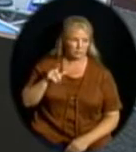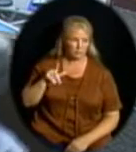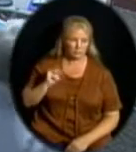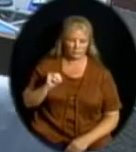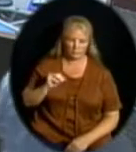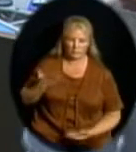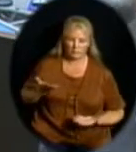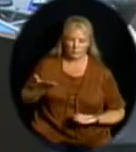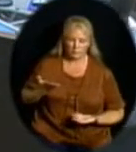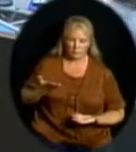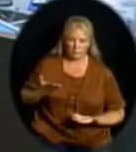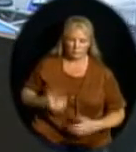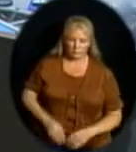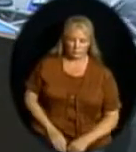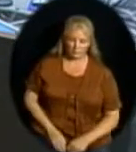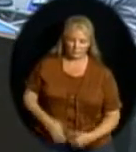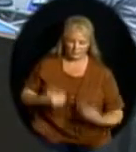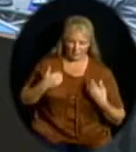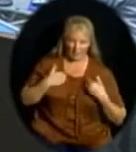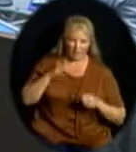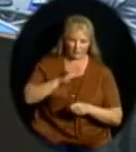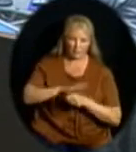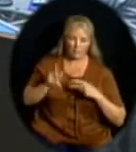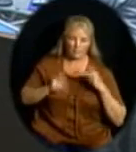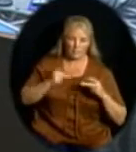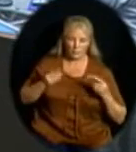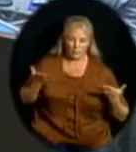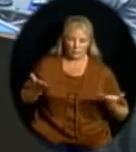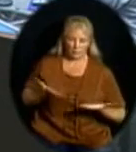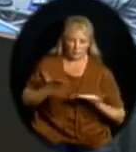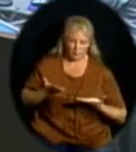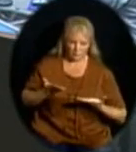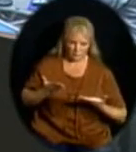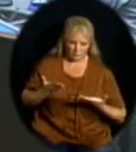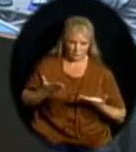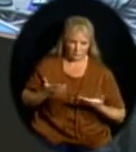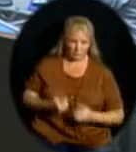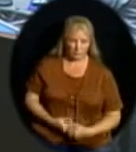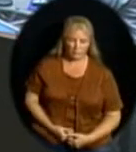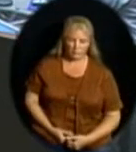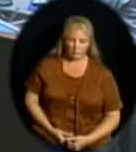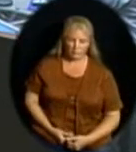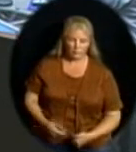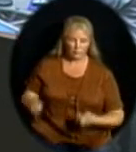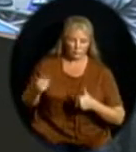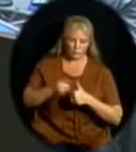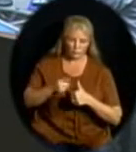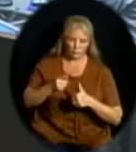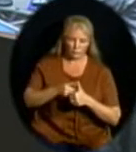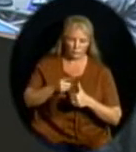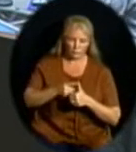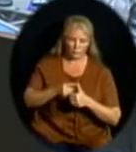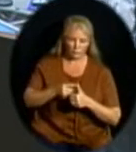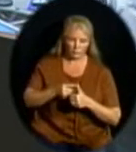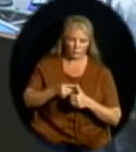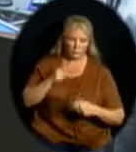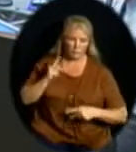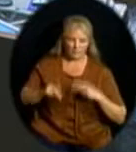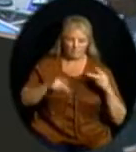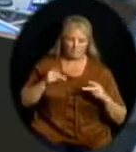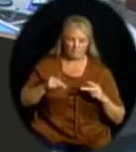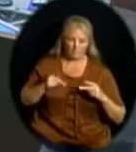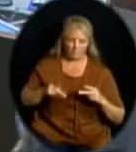And we have a quorum to conduct our official business tonight, and the first item on our agenda is a public hearing regarding the 2006-07